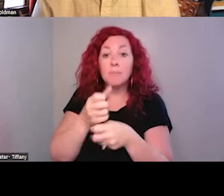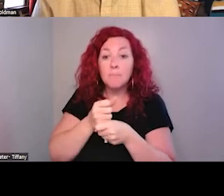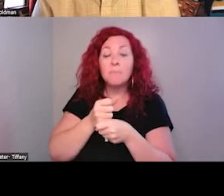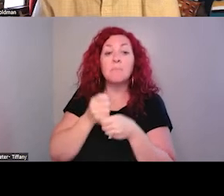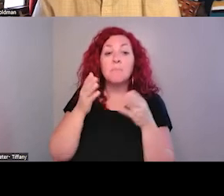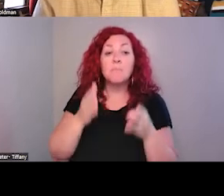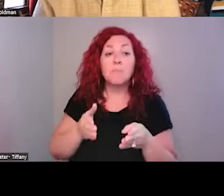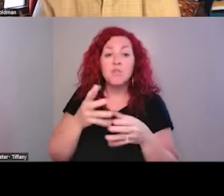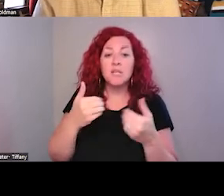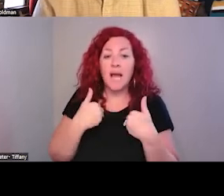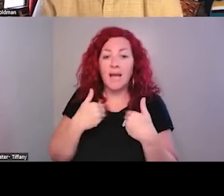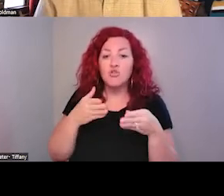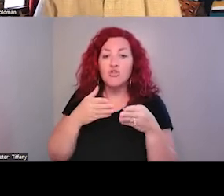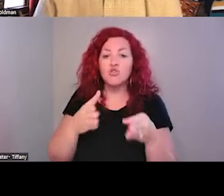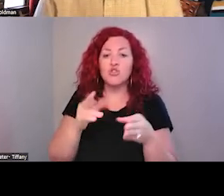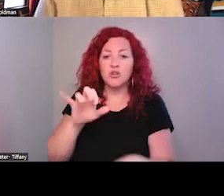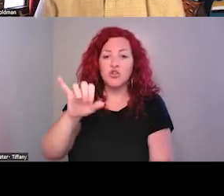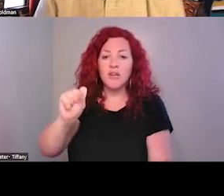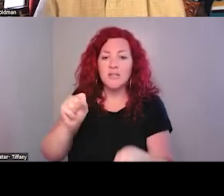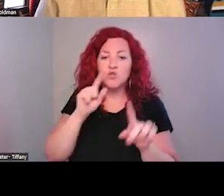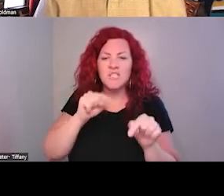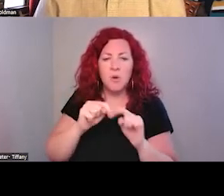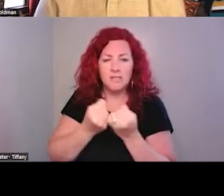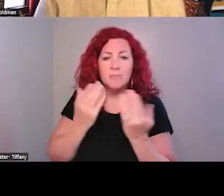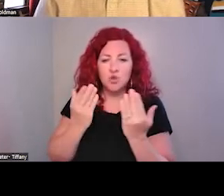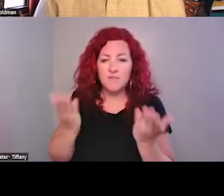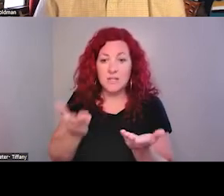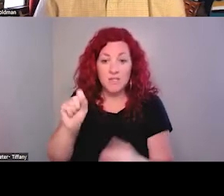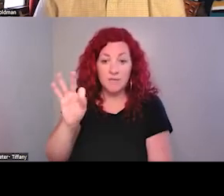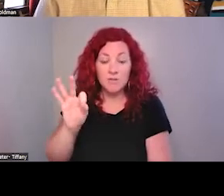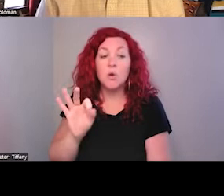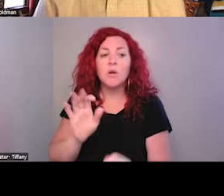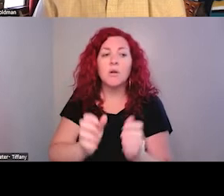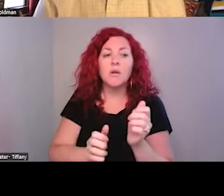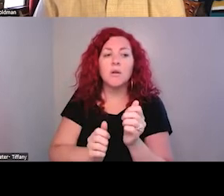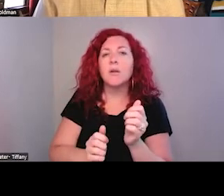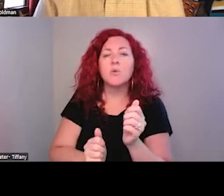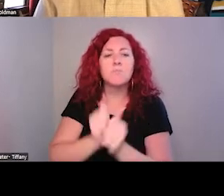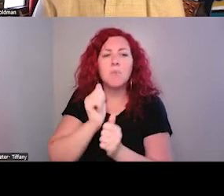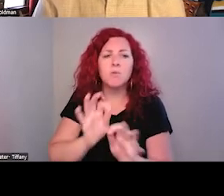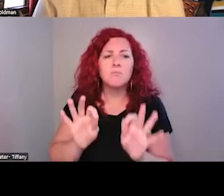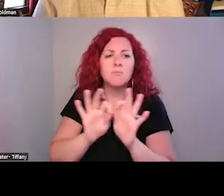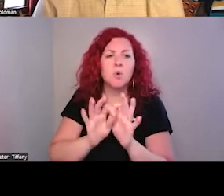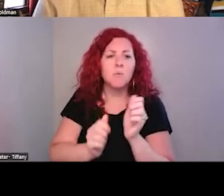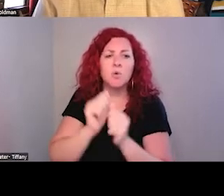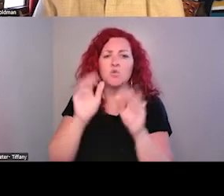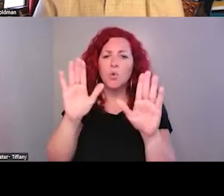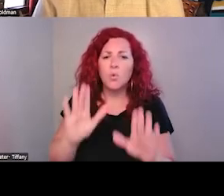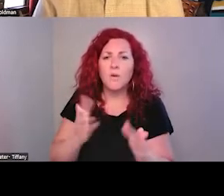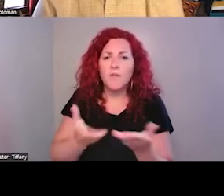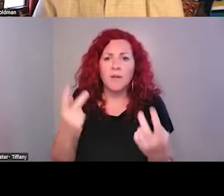Response Team services here in San Francisco. It was the most important, most wonderful thing that I've seen.